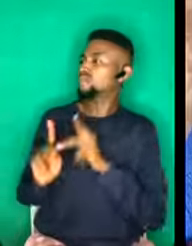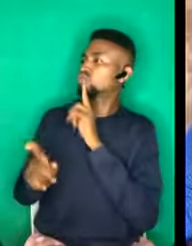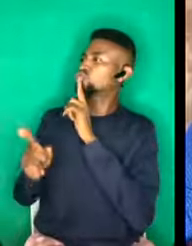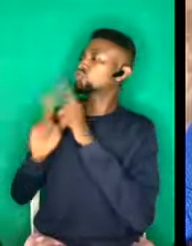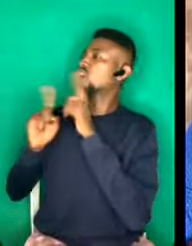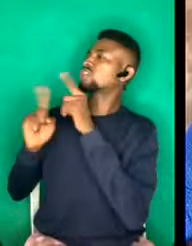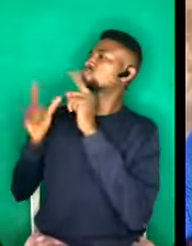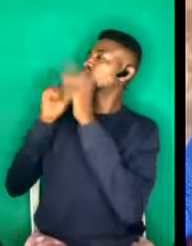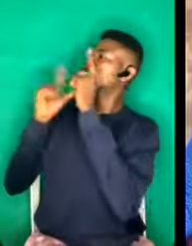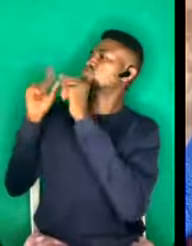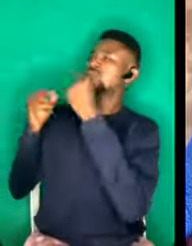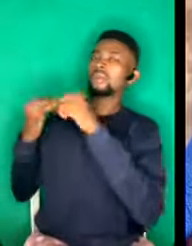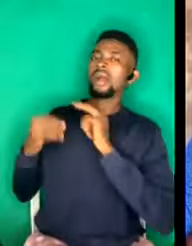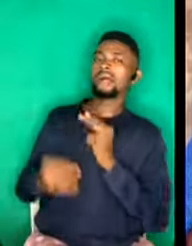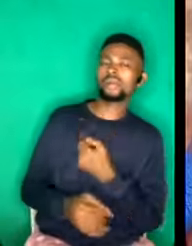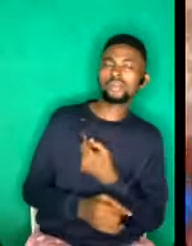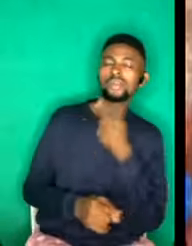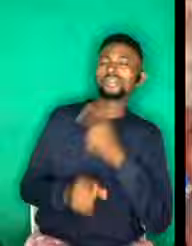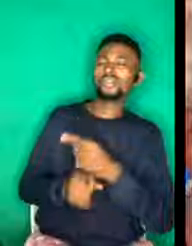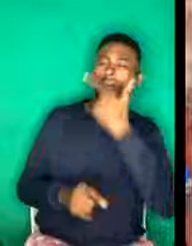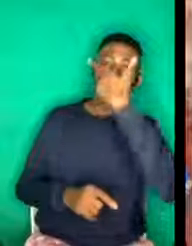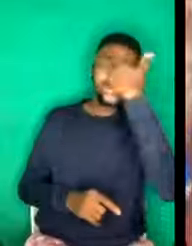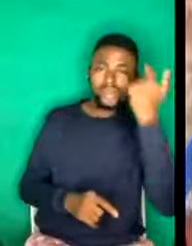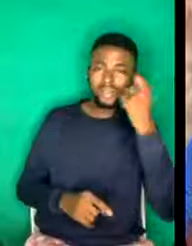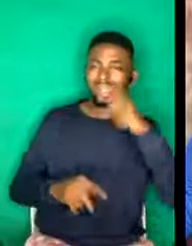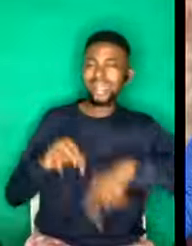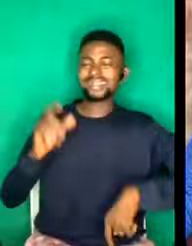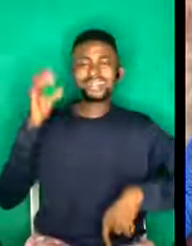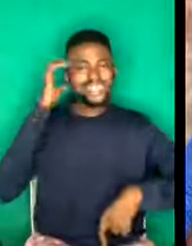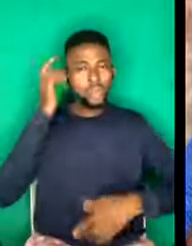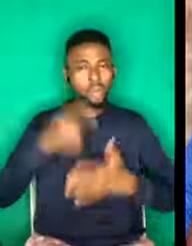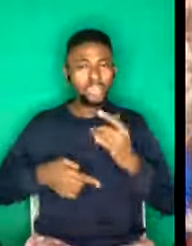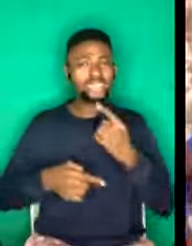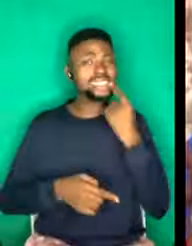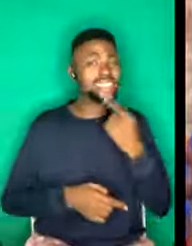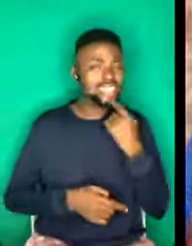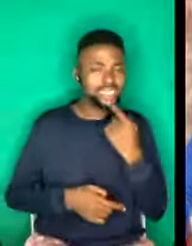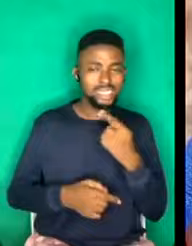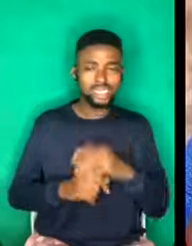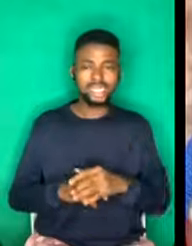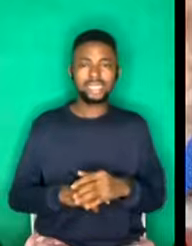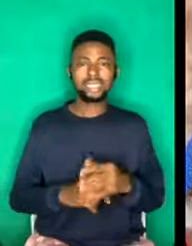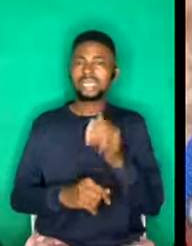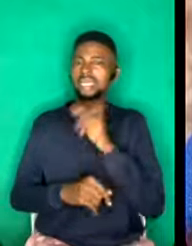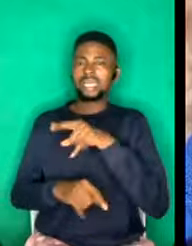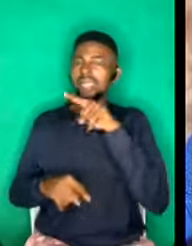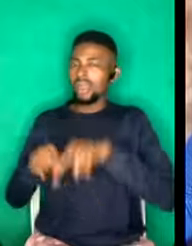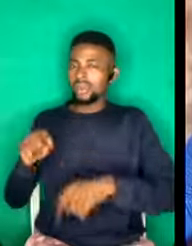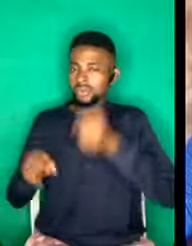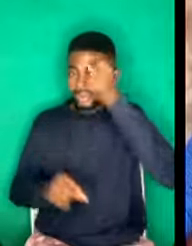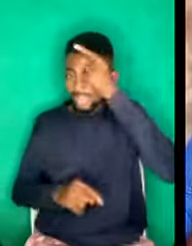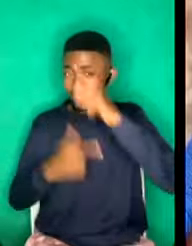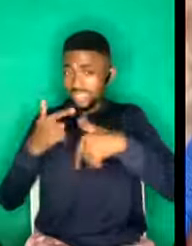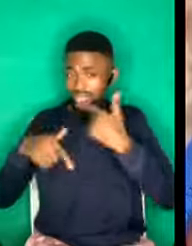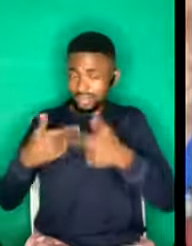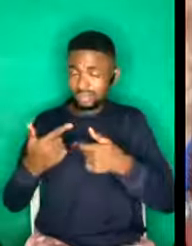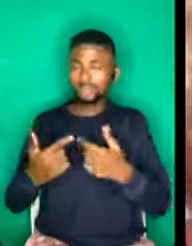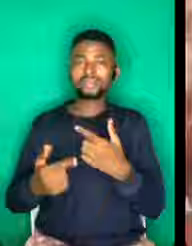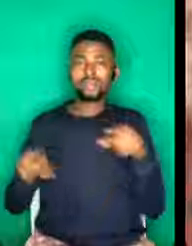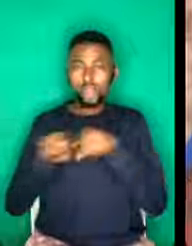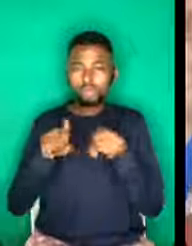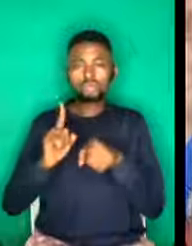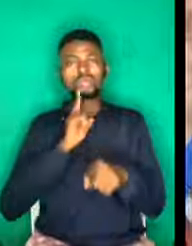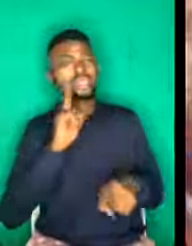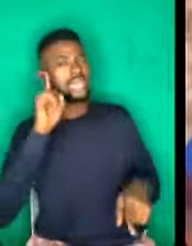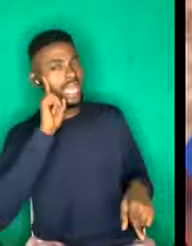cannot hear what is being spoken, in the sense of using sign language. They cannot understand the sign language. And then the deaf, not being